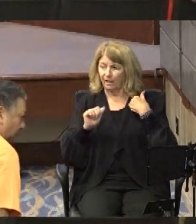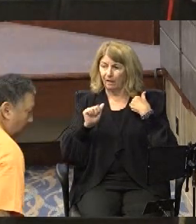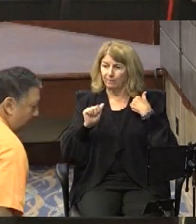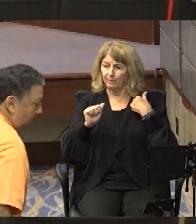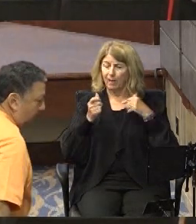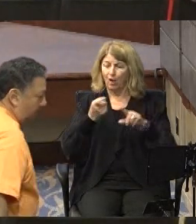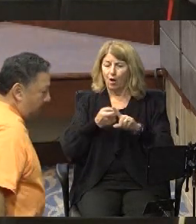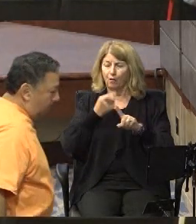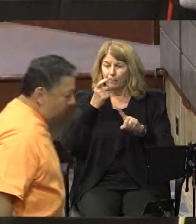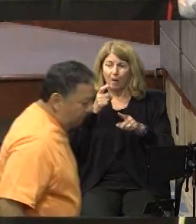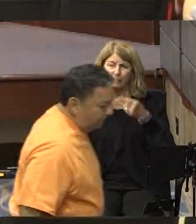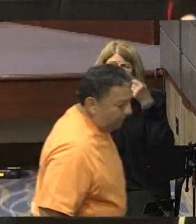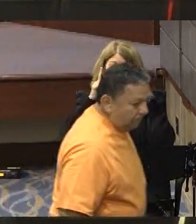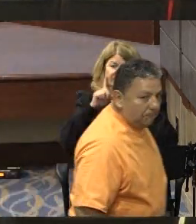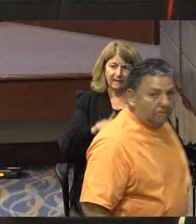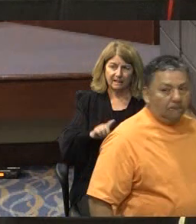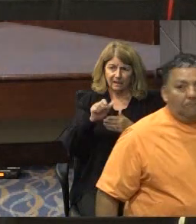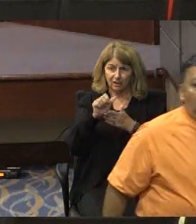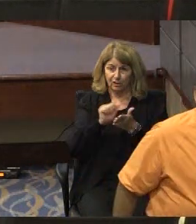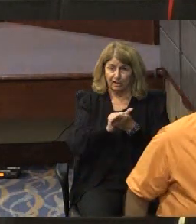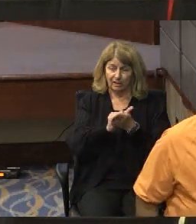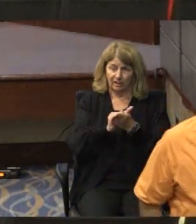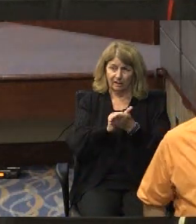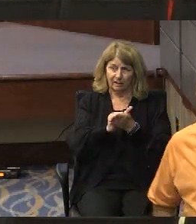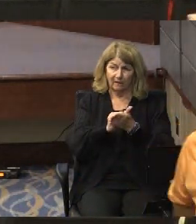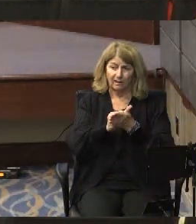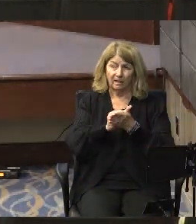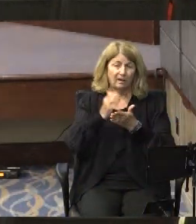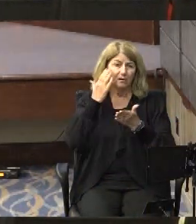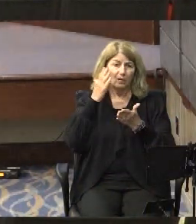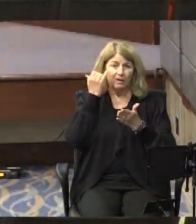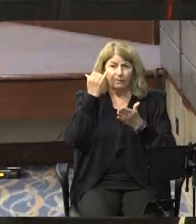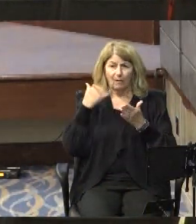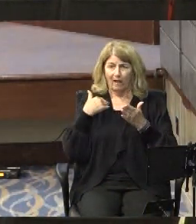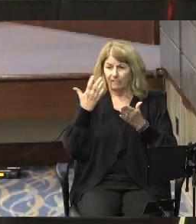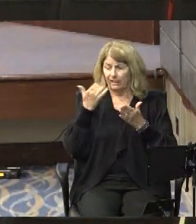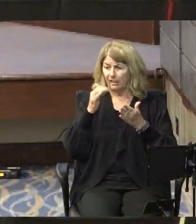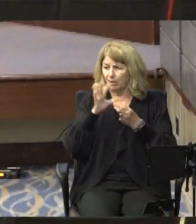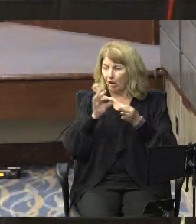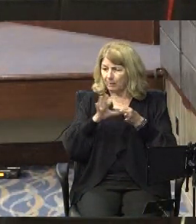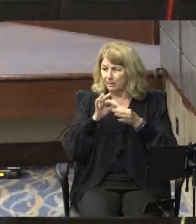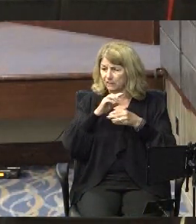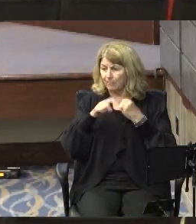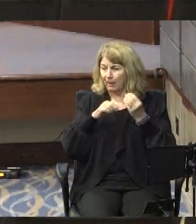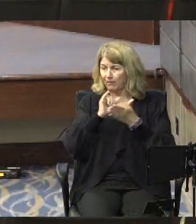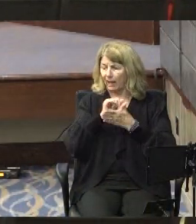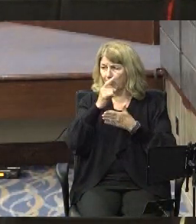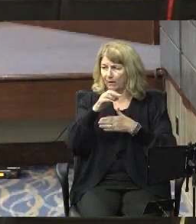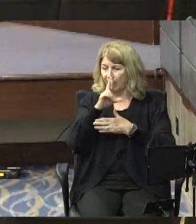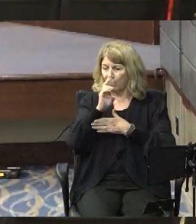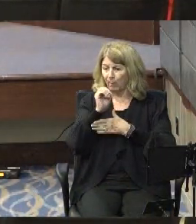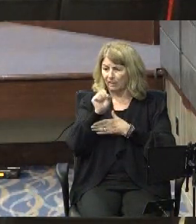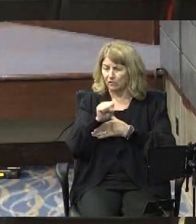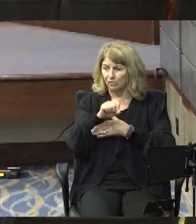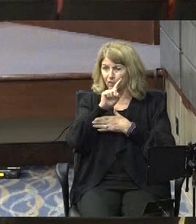from the consent agenda because we have some comments on that one. And then I also see resolutions